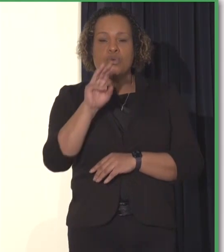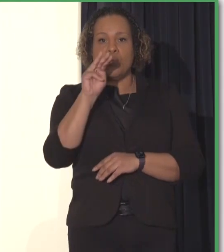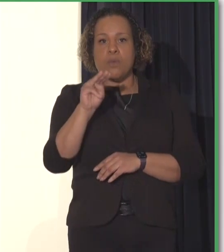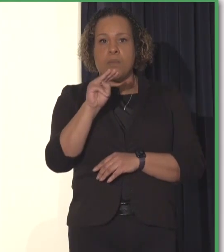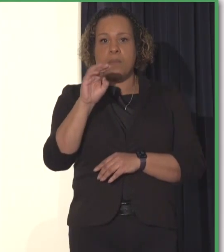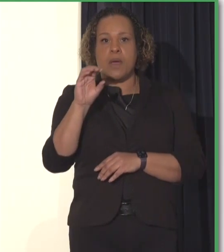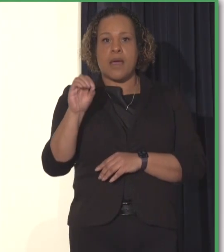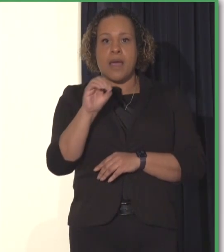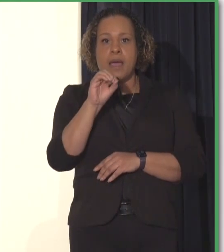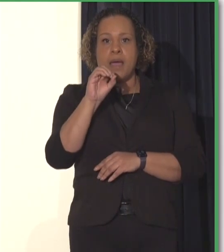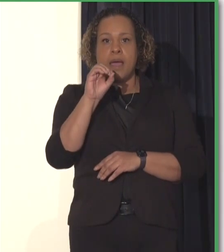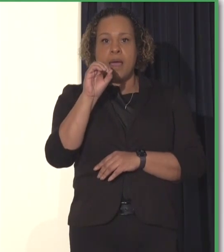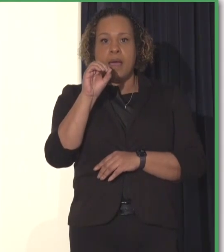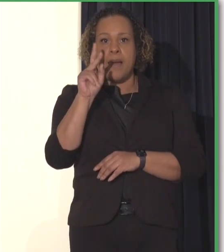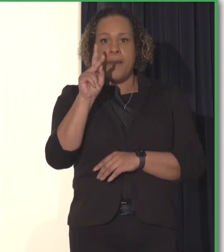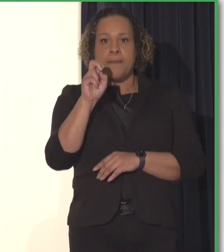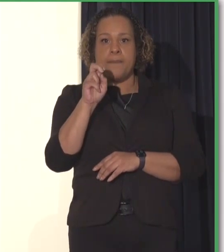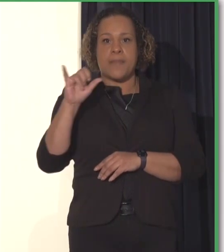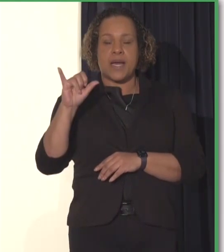Rue.